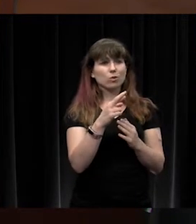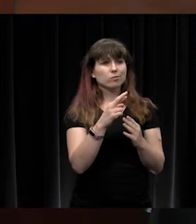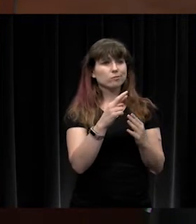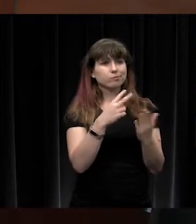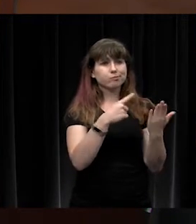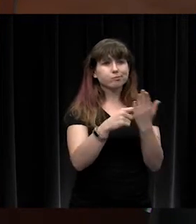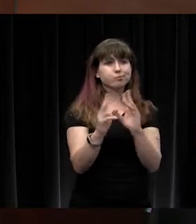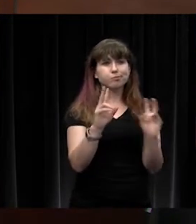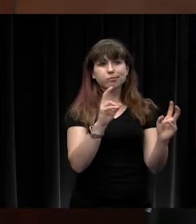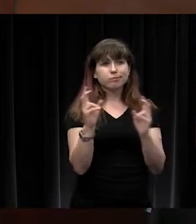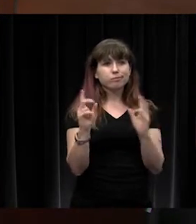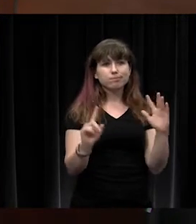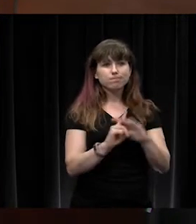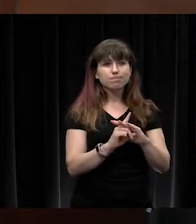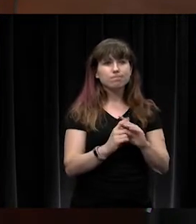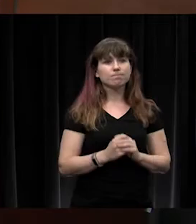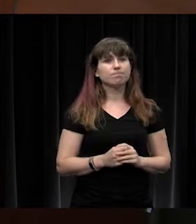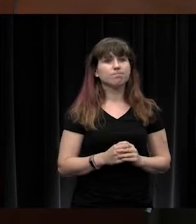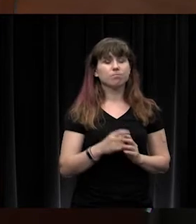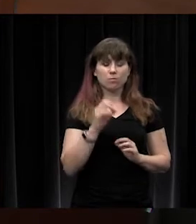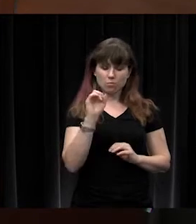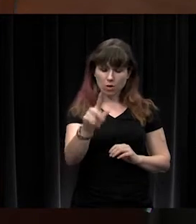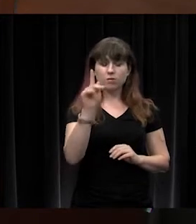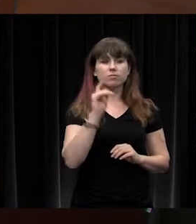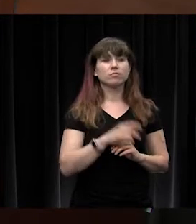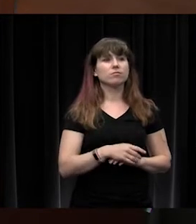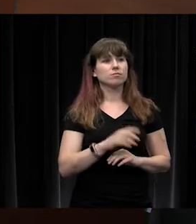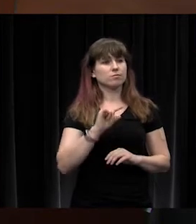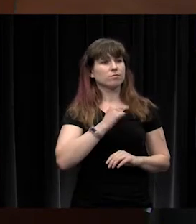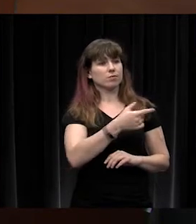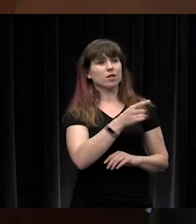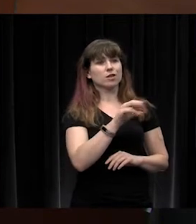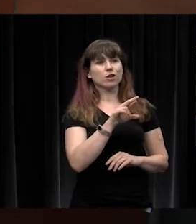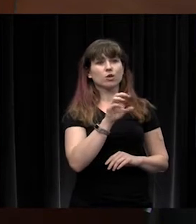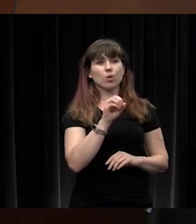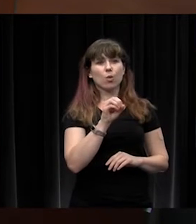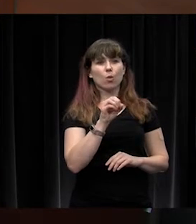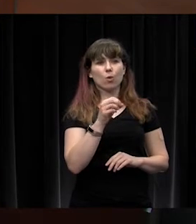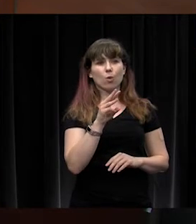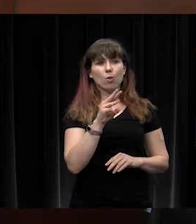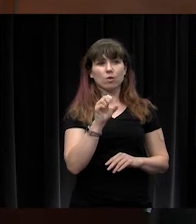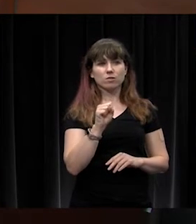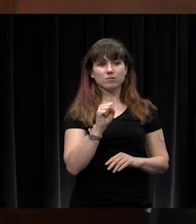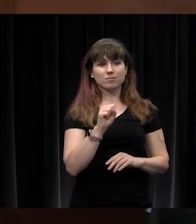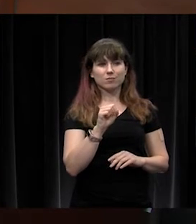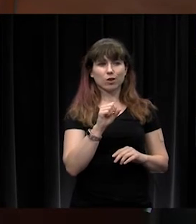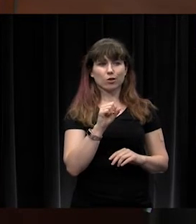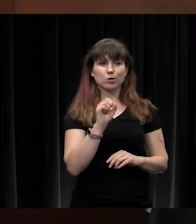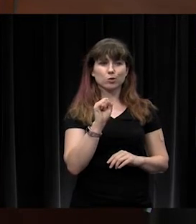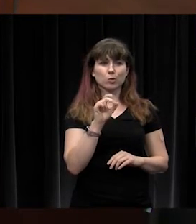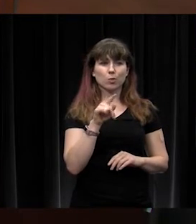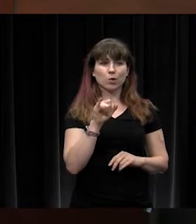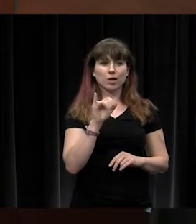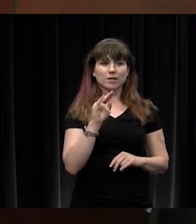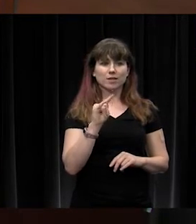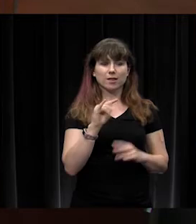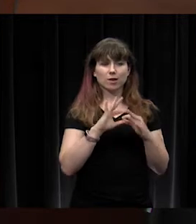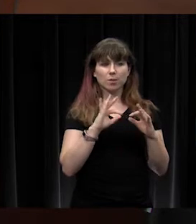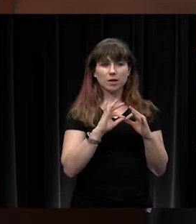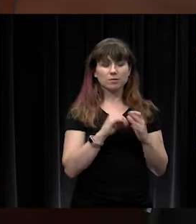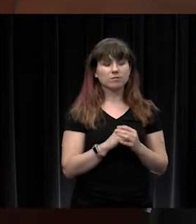topics? Okay. Dr. Ault, superintendent comments. I just wanted to point out at